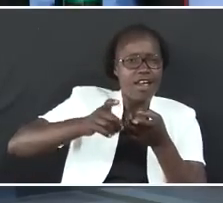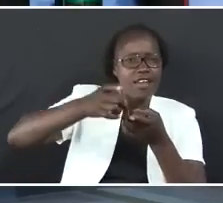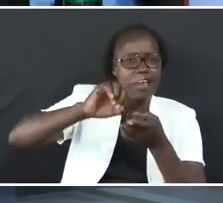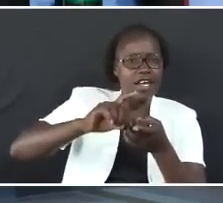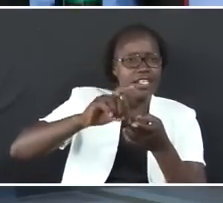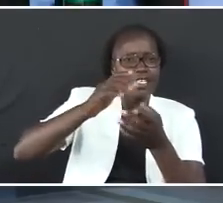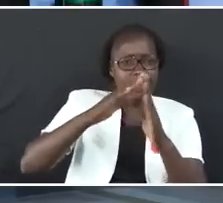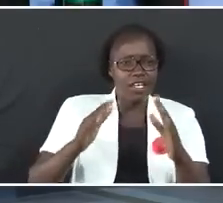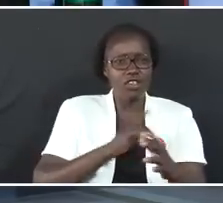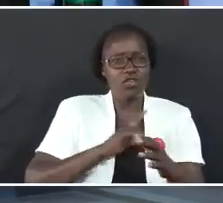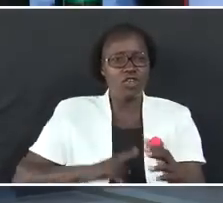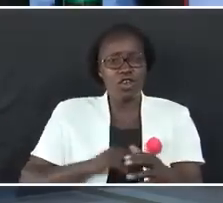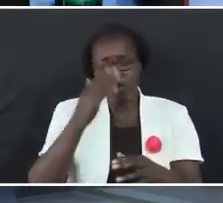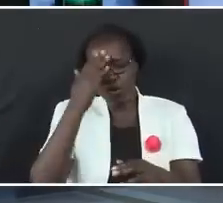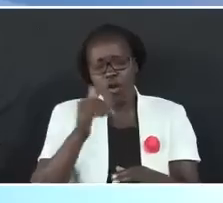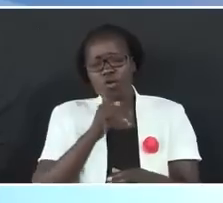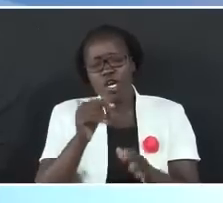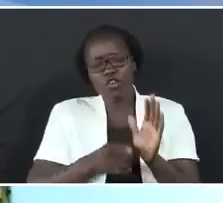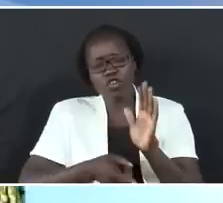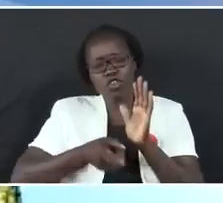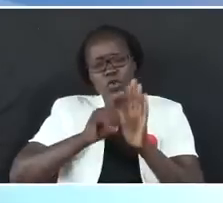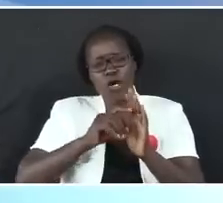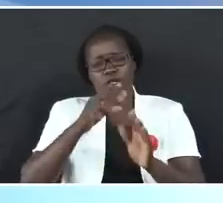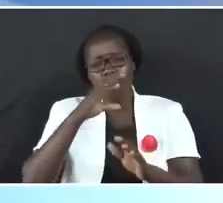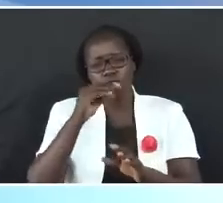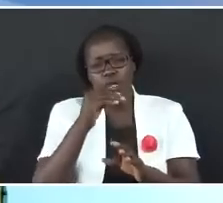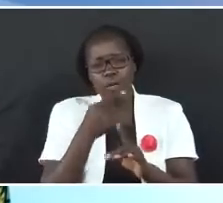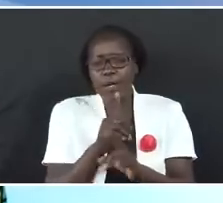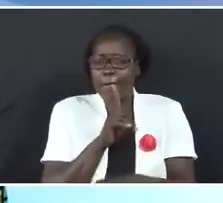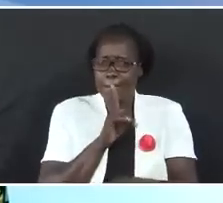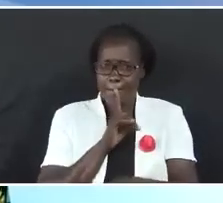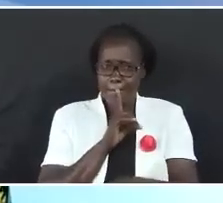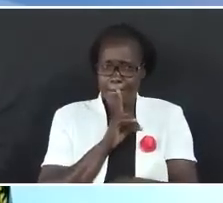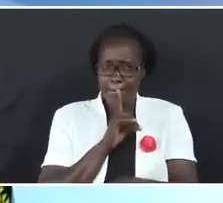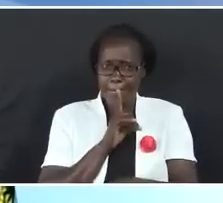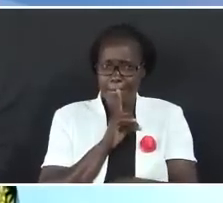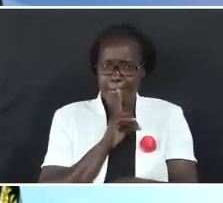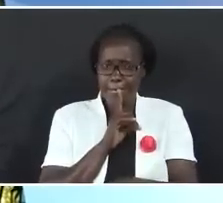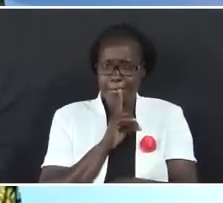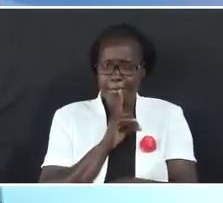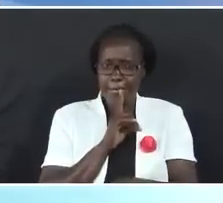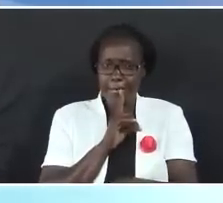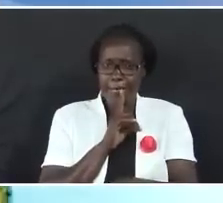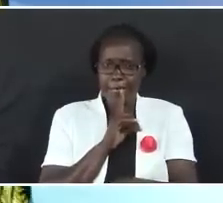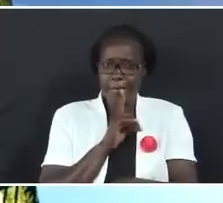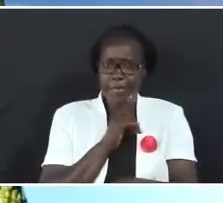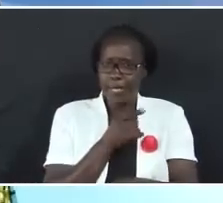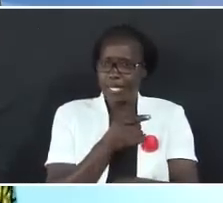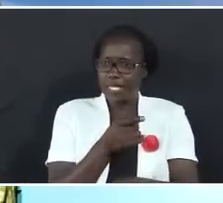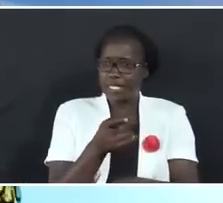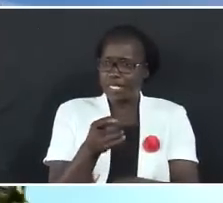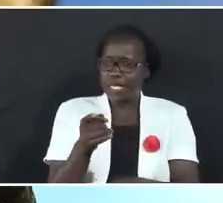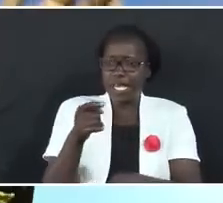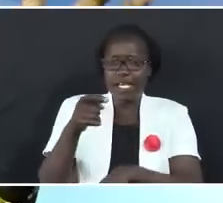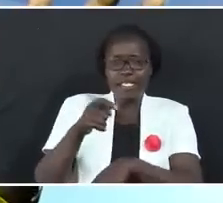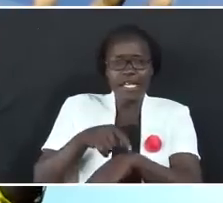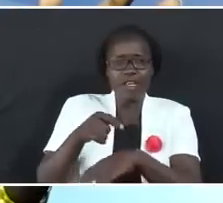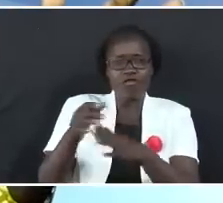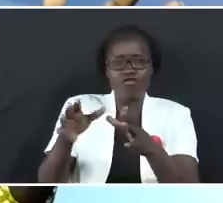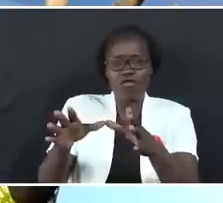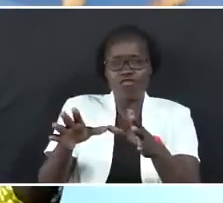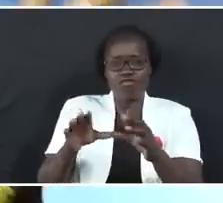Lord because we are not required to speak but keep quiet. There's a cry for